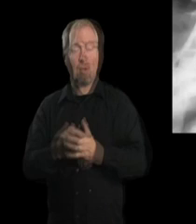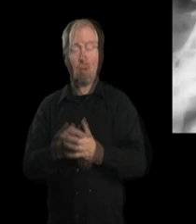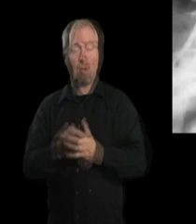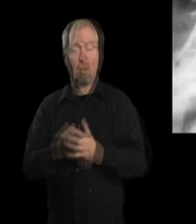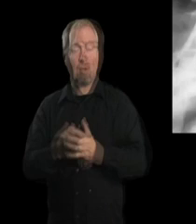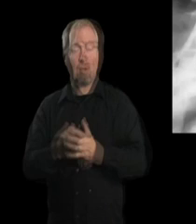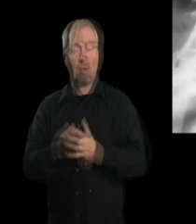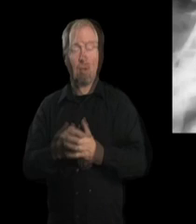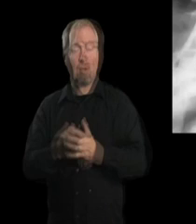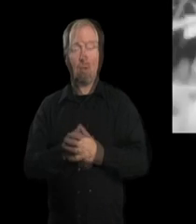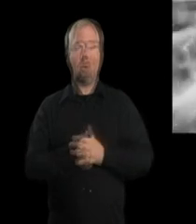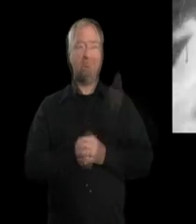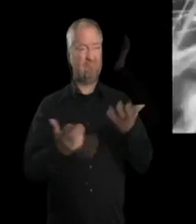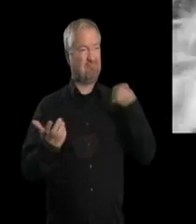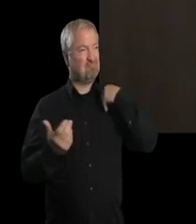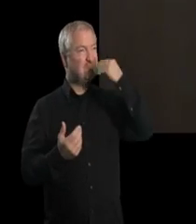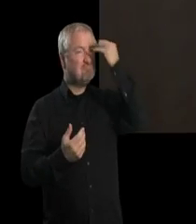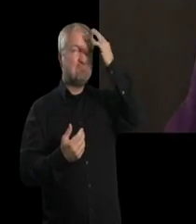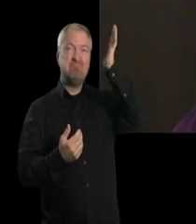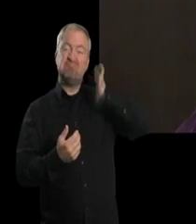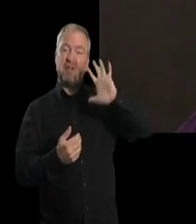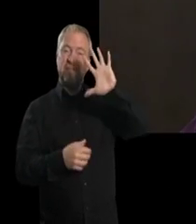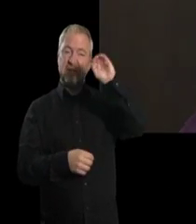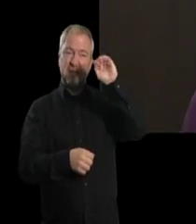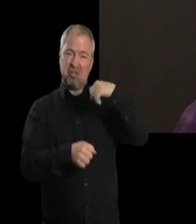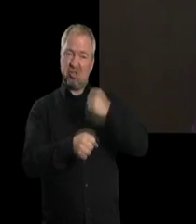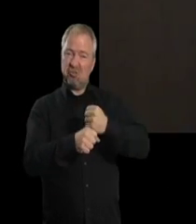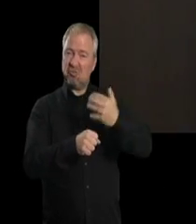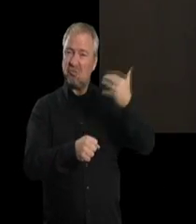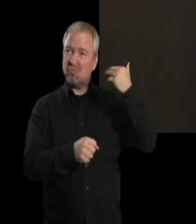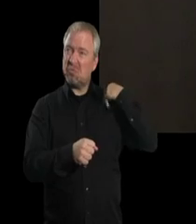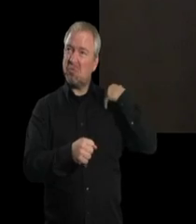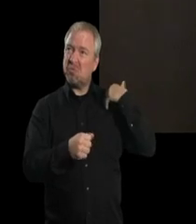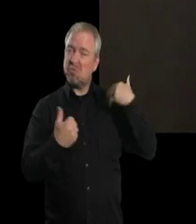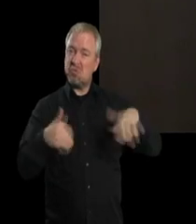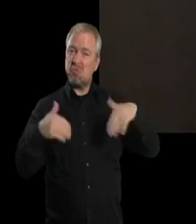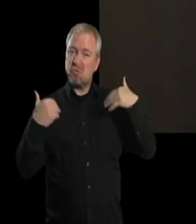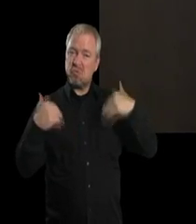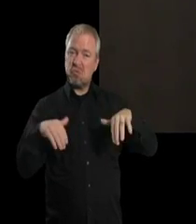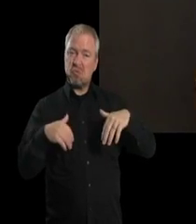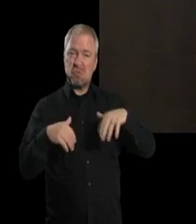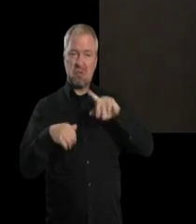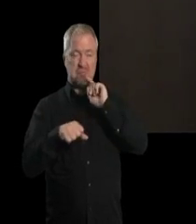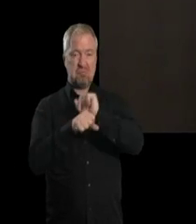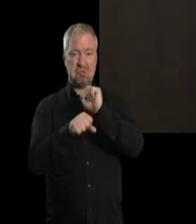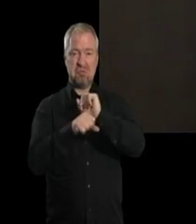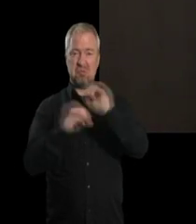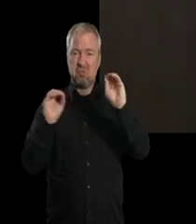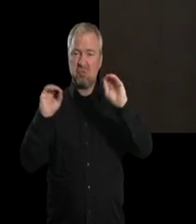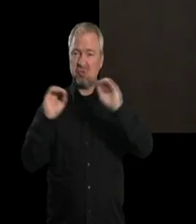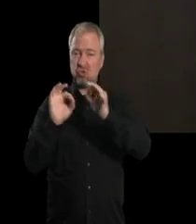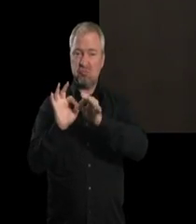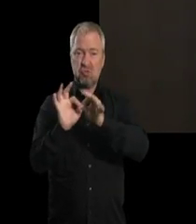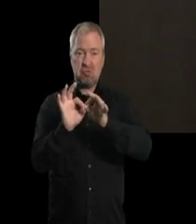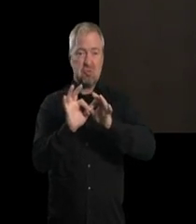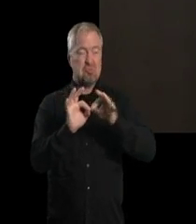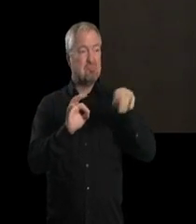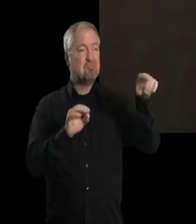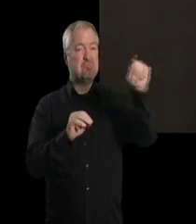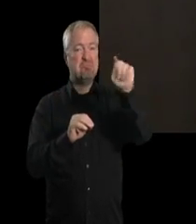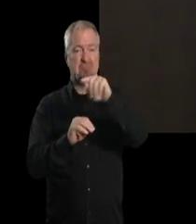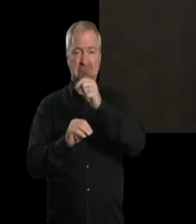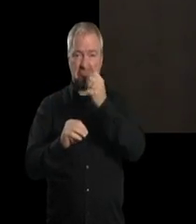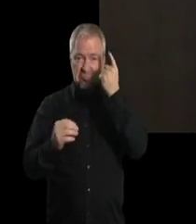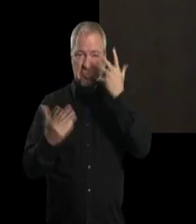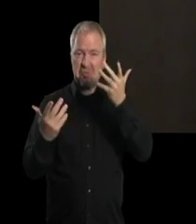interviews using sign language. I think that 50 years ago, there was no complete understanding about the use of sign language interpreting